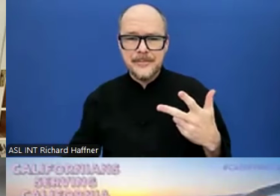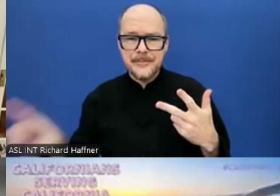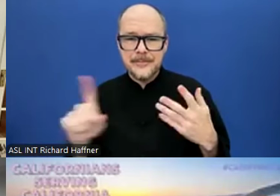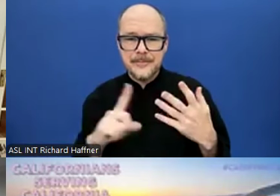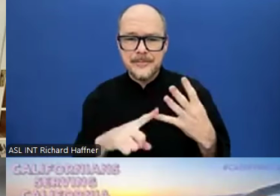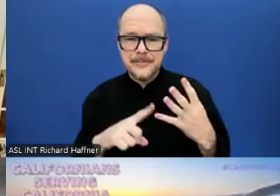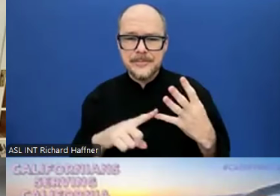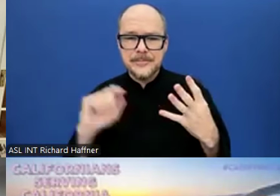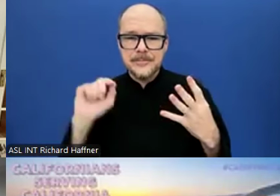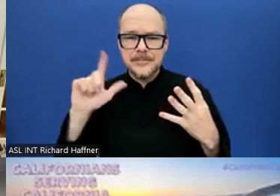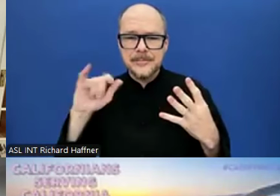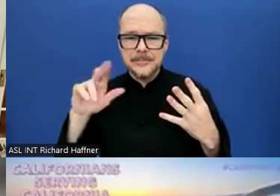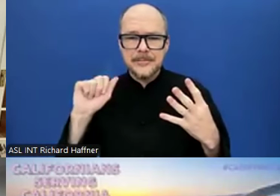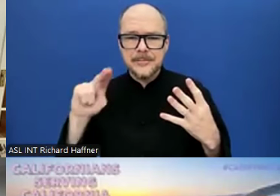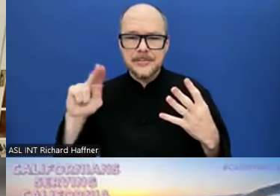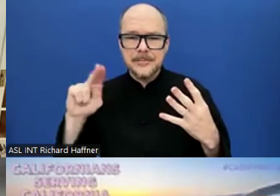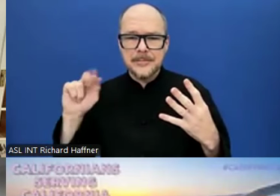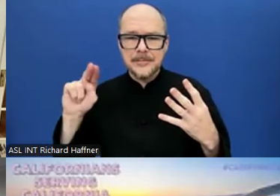Lillian Ansari,